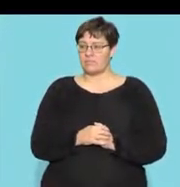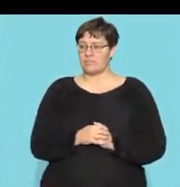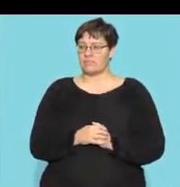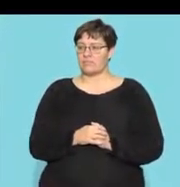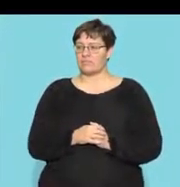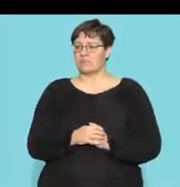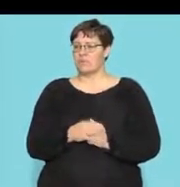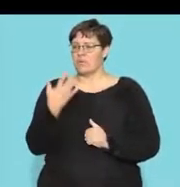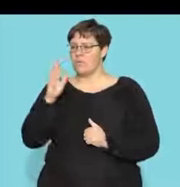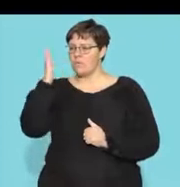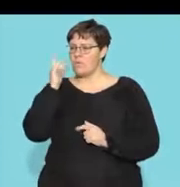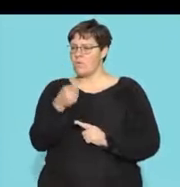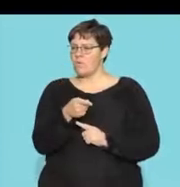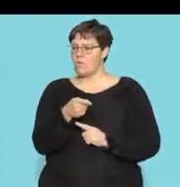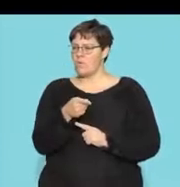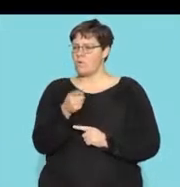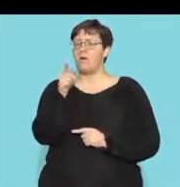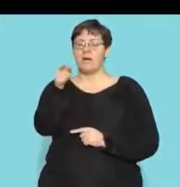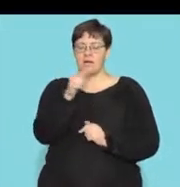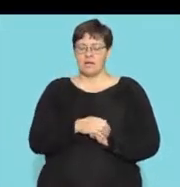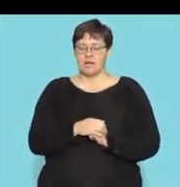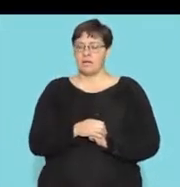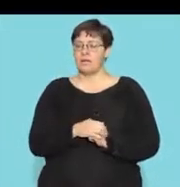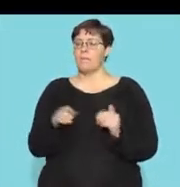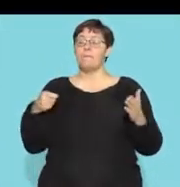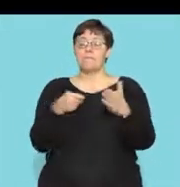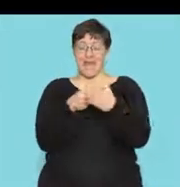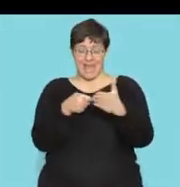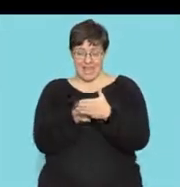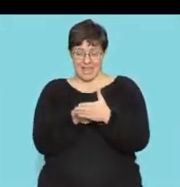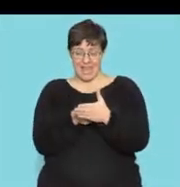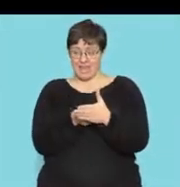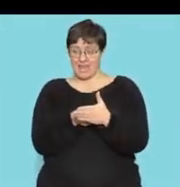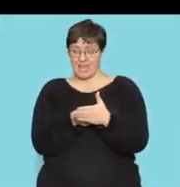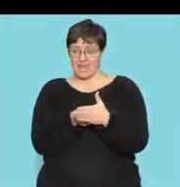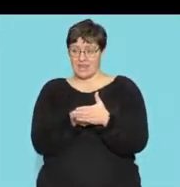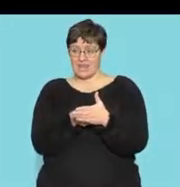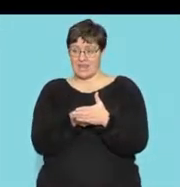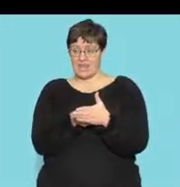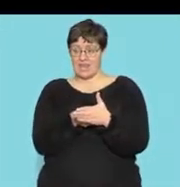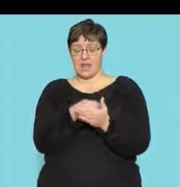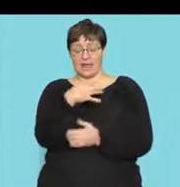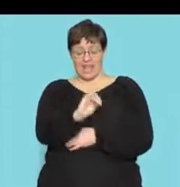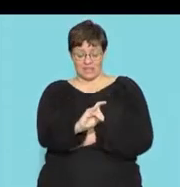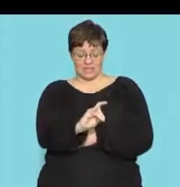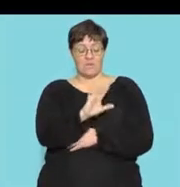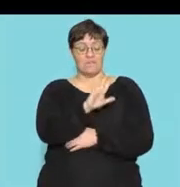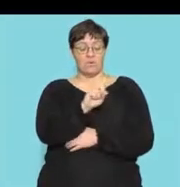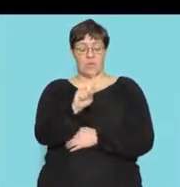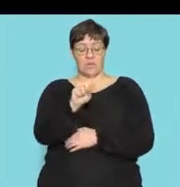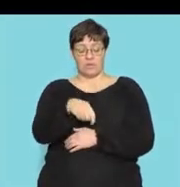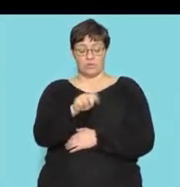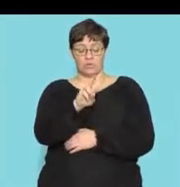do we know? We know that we purchased on cash